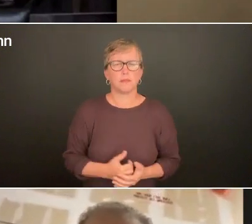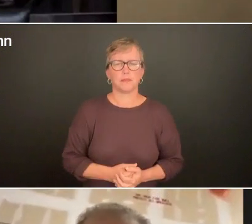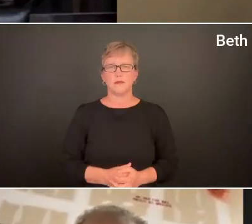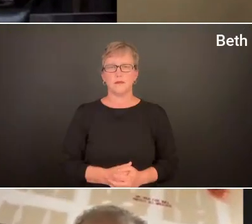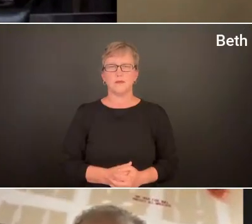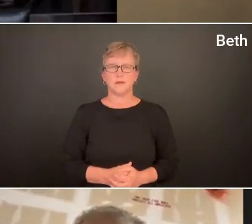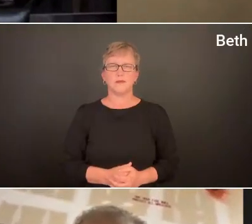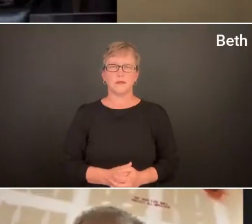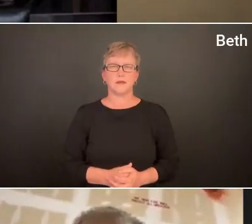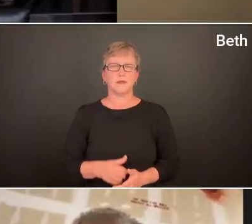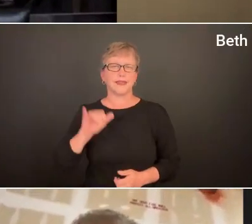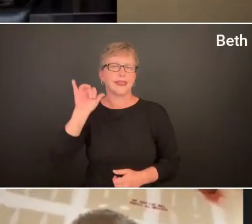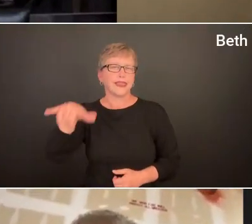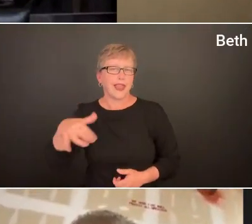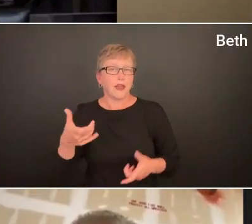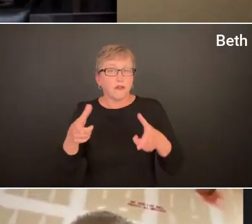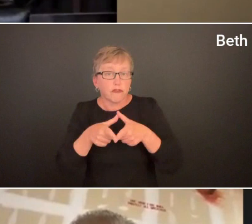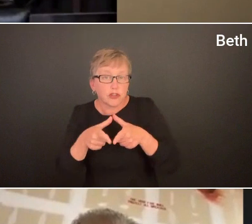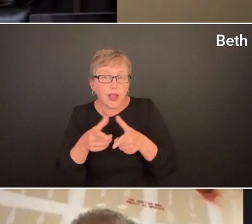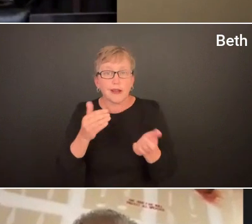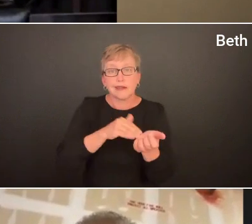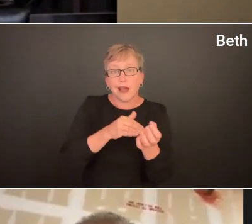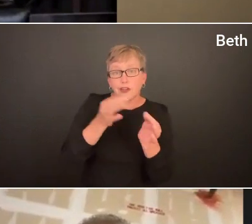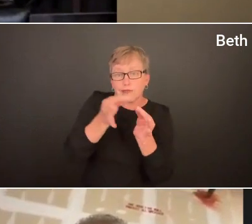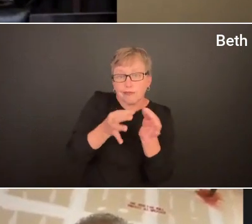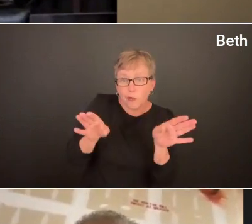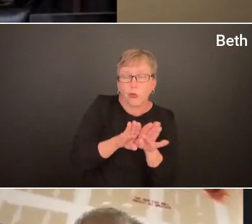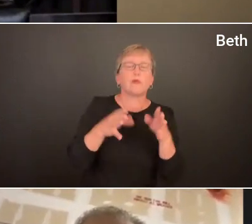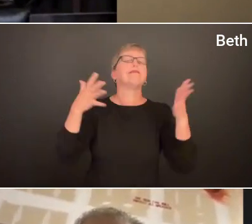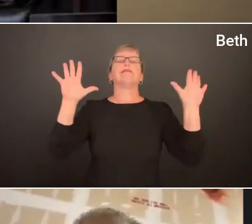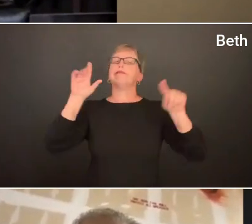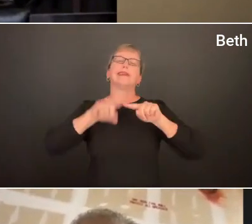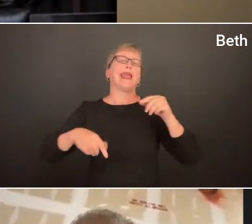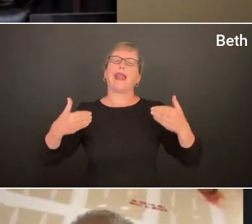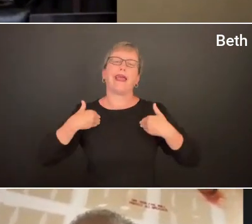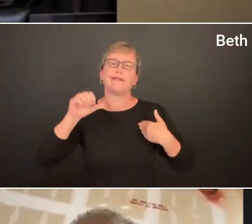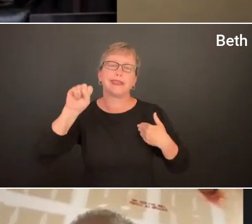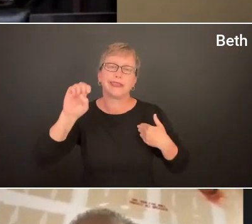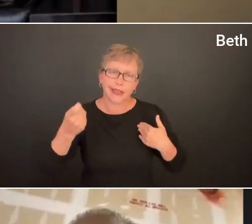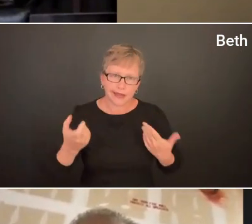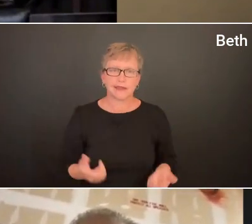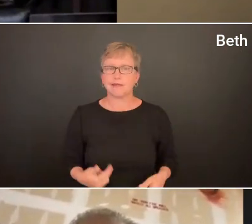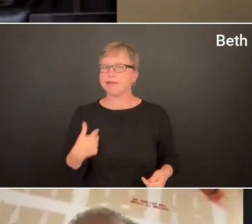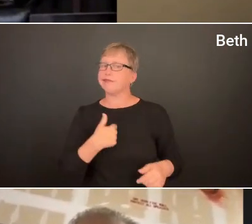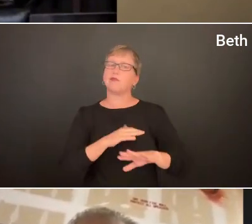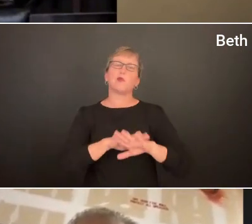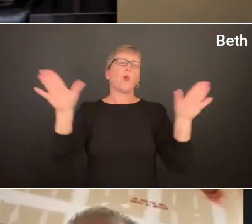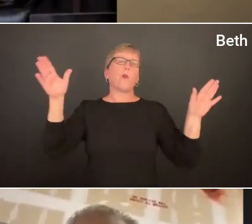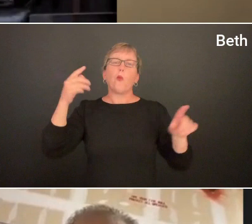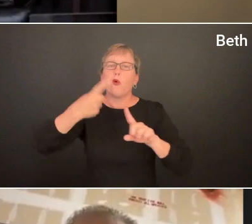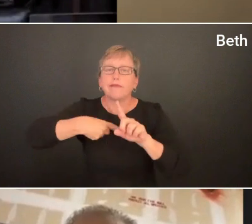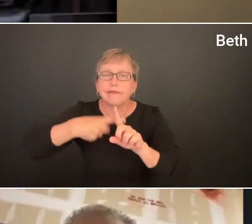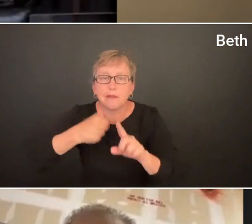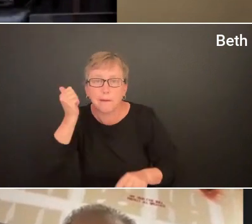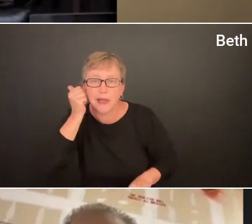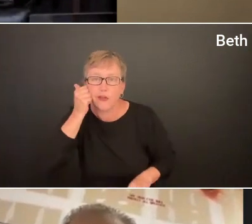now? That we're not able to have sex because the doctor sewed us up. We don't have a menstrual